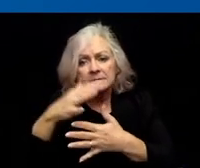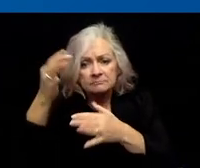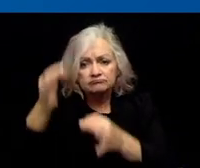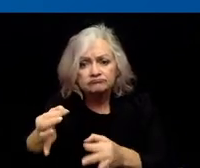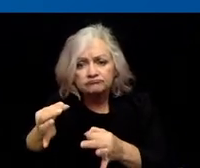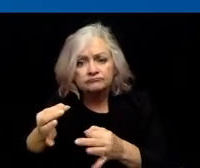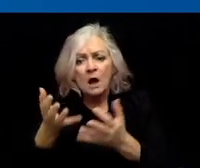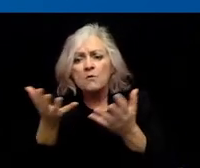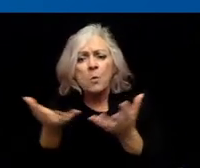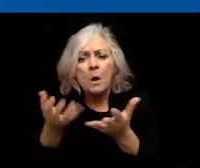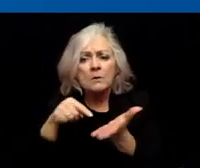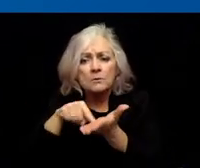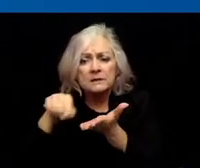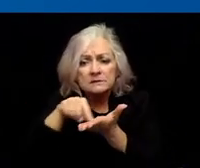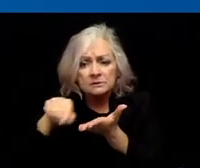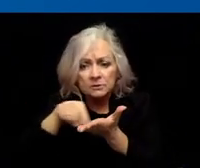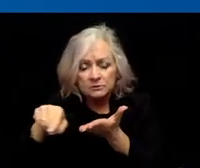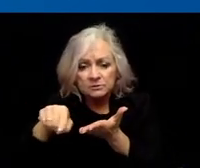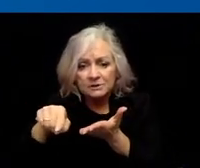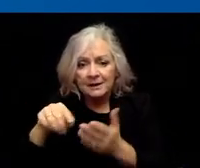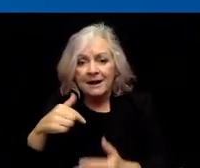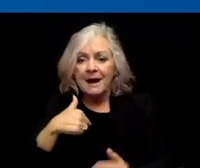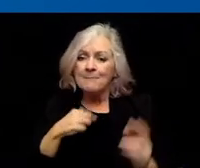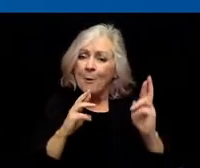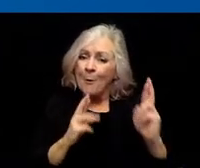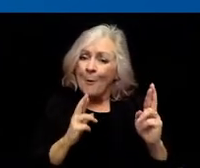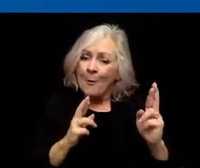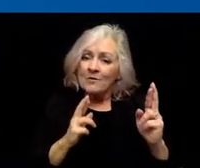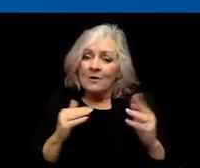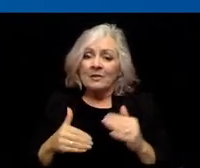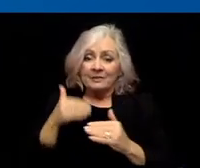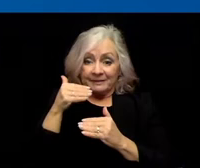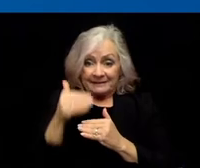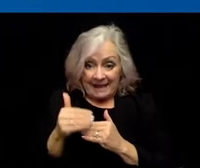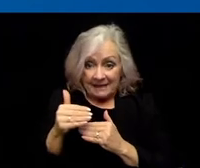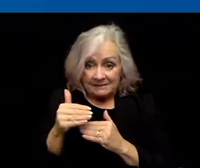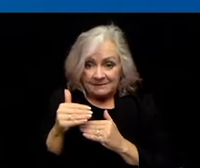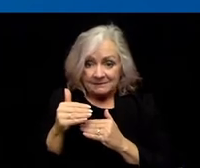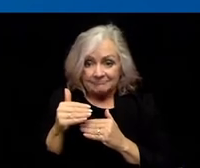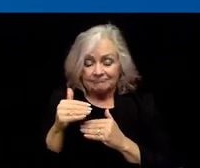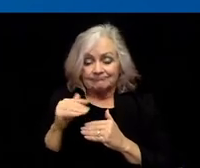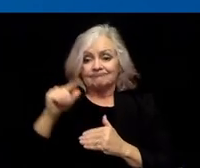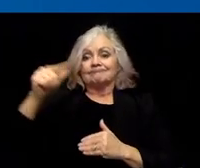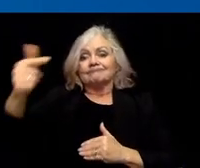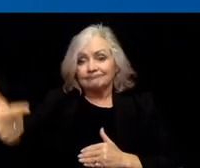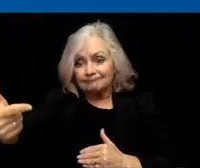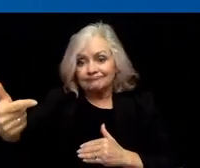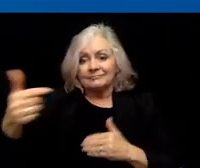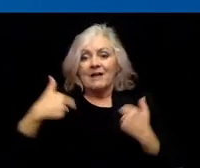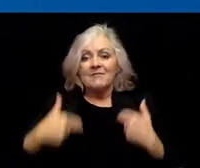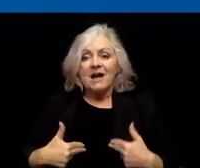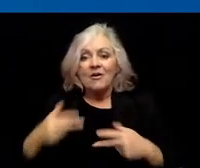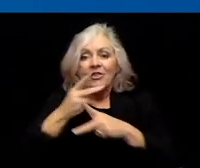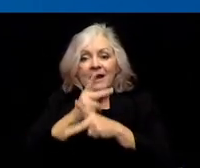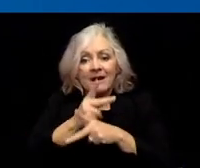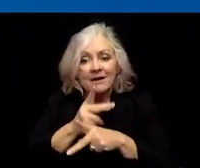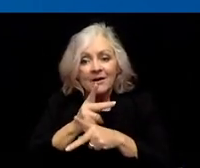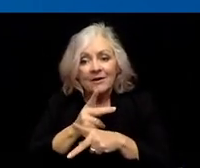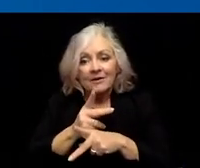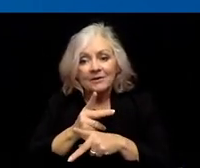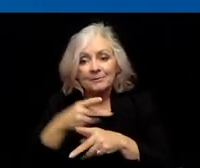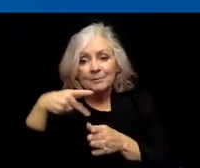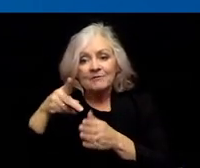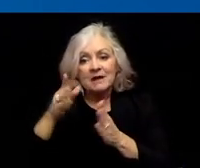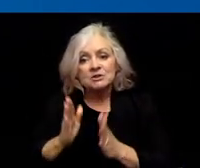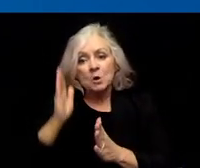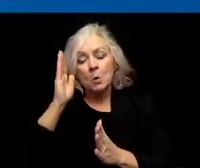network. And I'm really hopeful that the next generation of healthcare professionals will adapt similar models to the model that